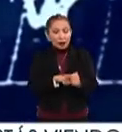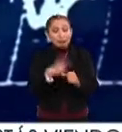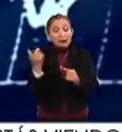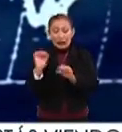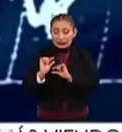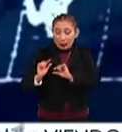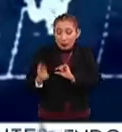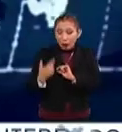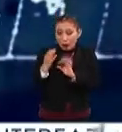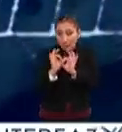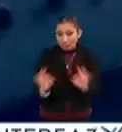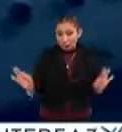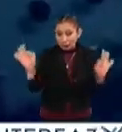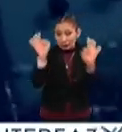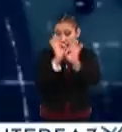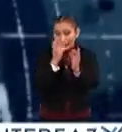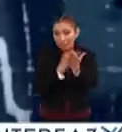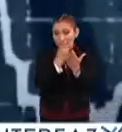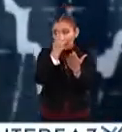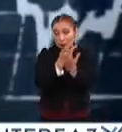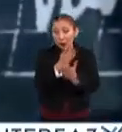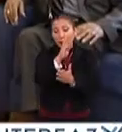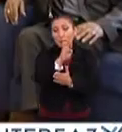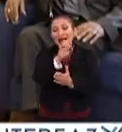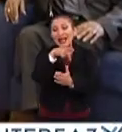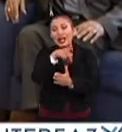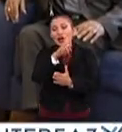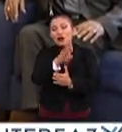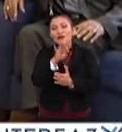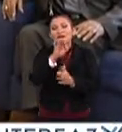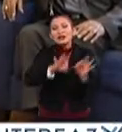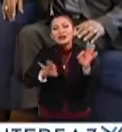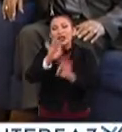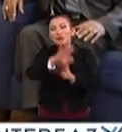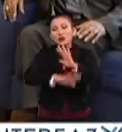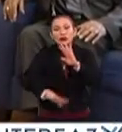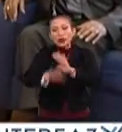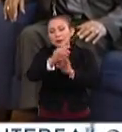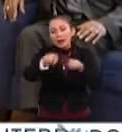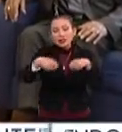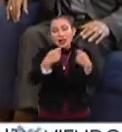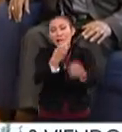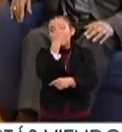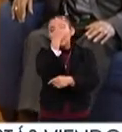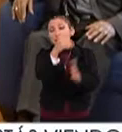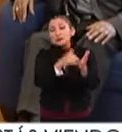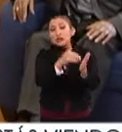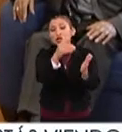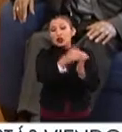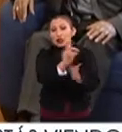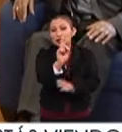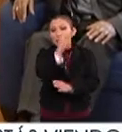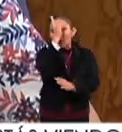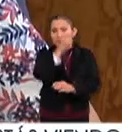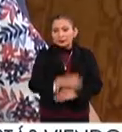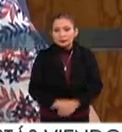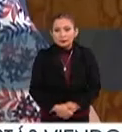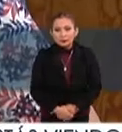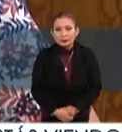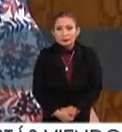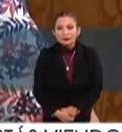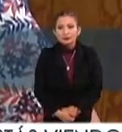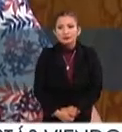el más reciente e importante, el premio Breakthrough en Física Fundamental, dotado de $3 millones. I